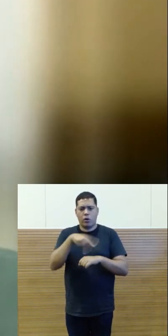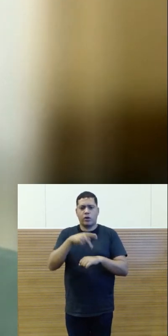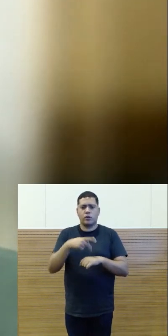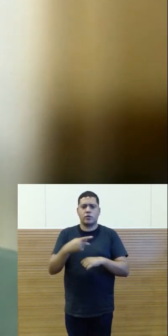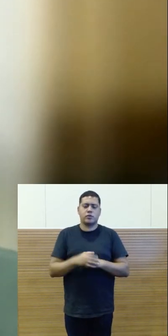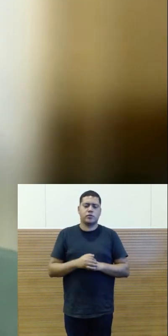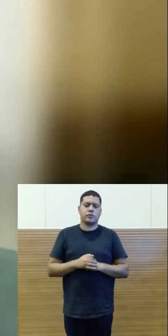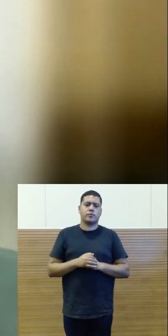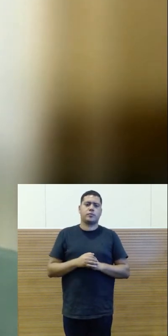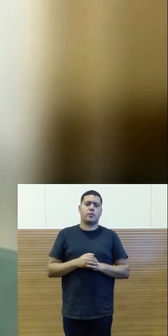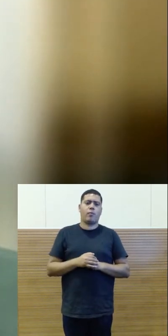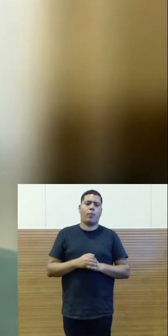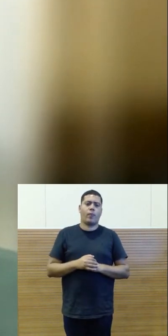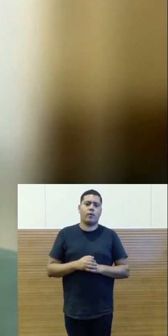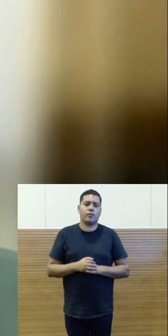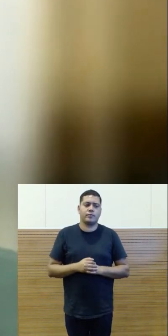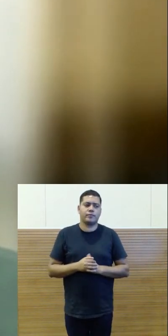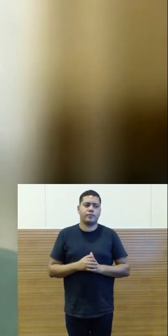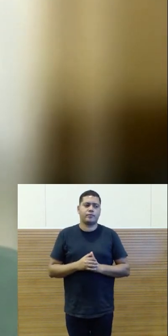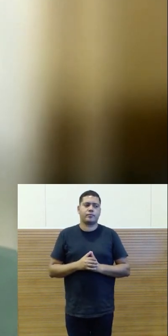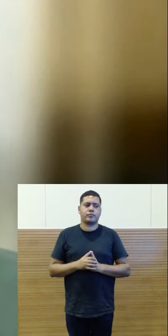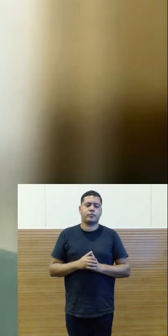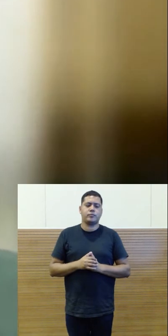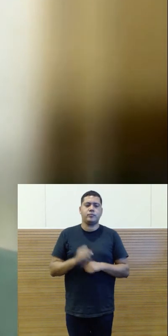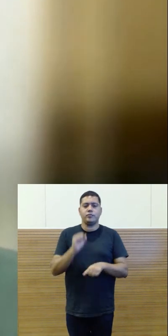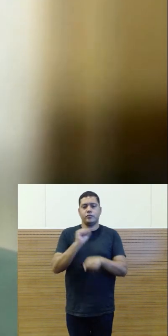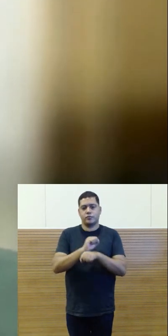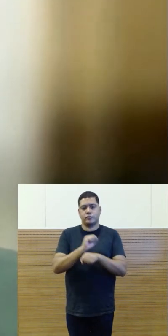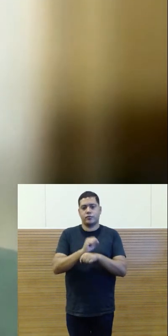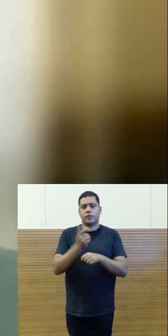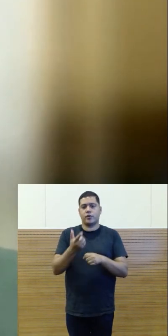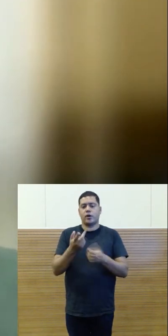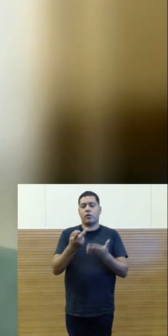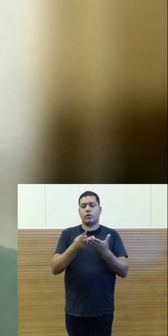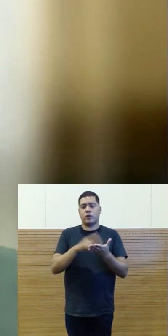Mr. Jeffrey, could you turn your microphone on, please?